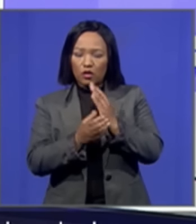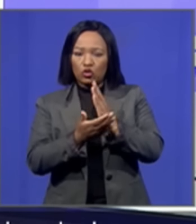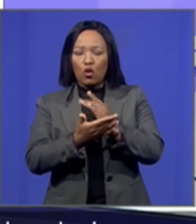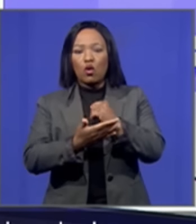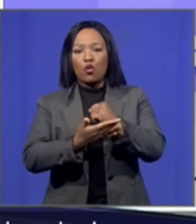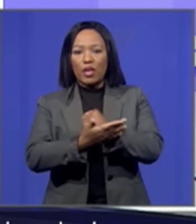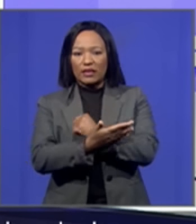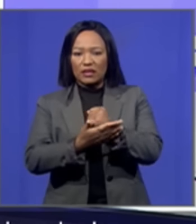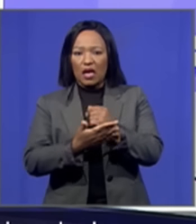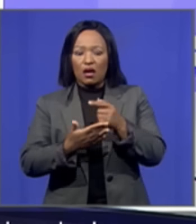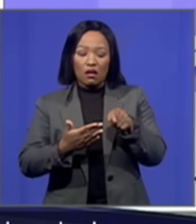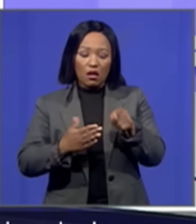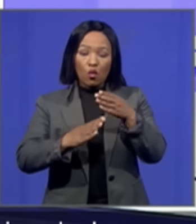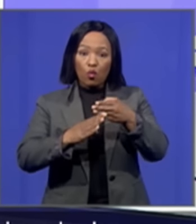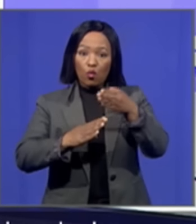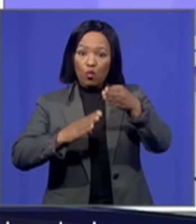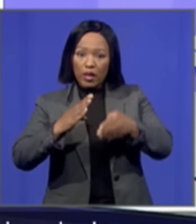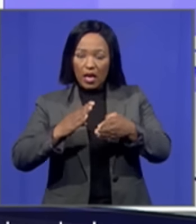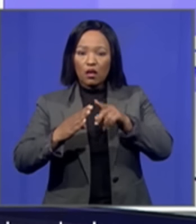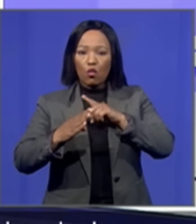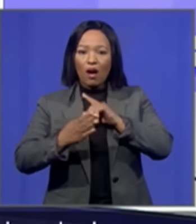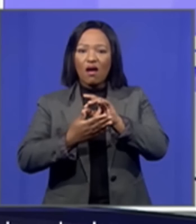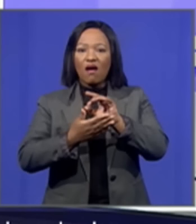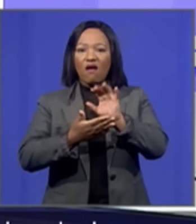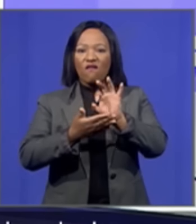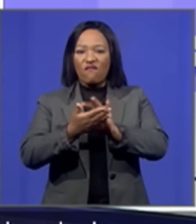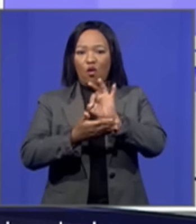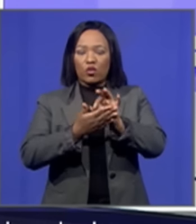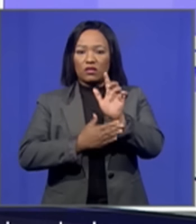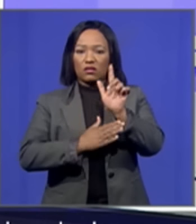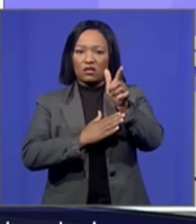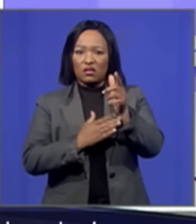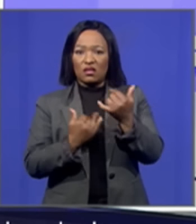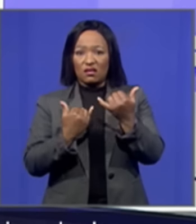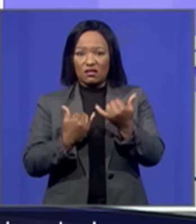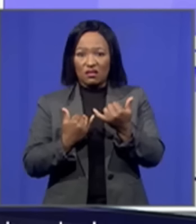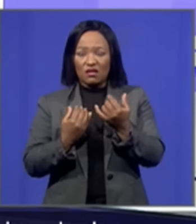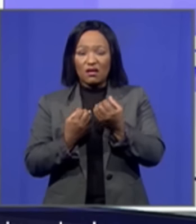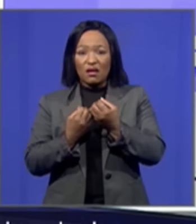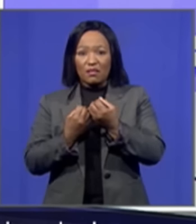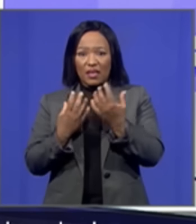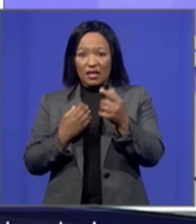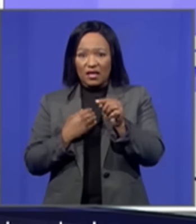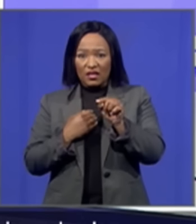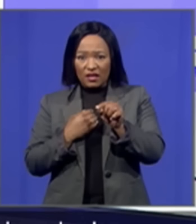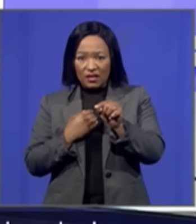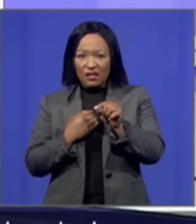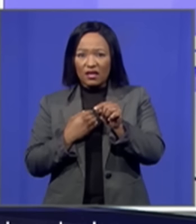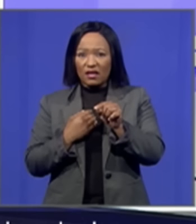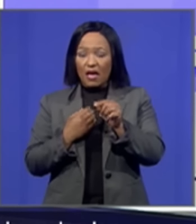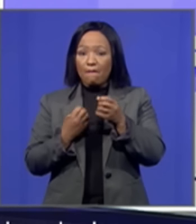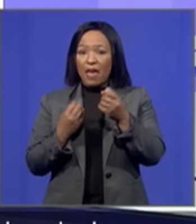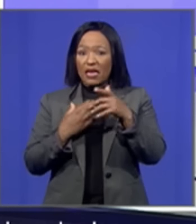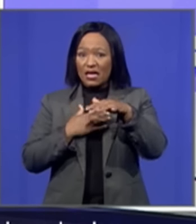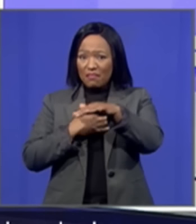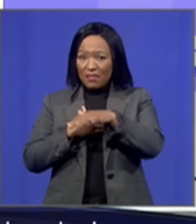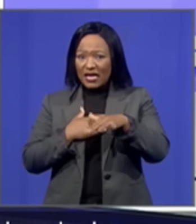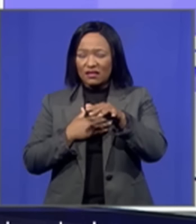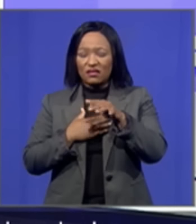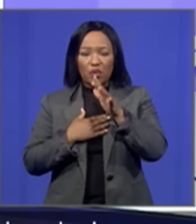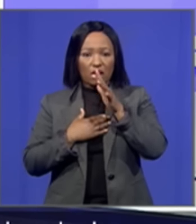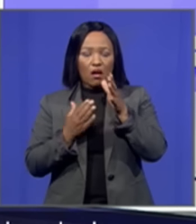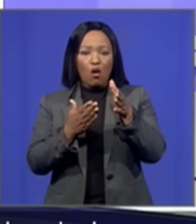dipusoselegae mo bekeng eno. Mafelo a go vouta a balelwa go 2023 a tla bulwa go rala naga